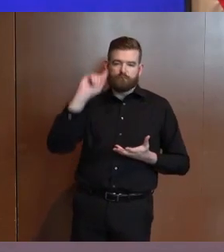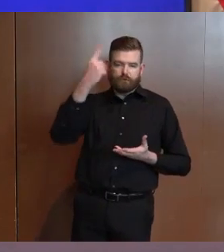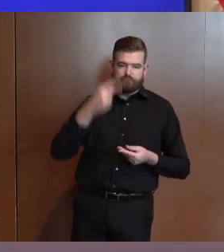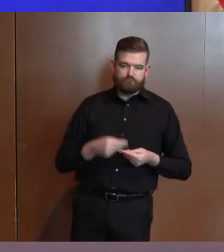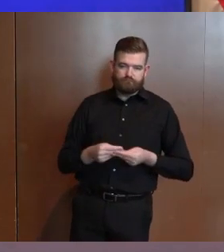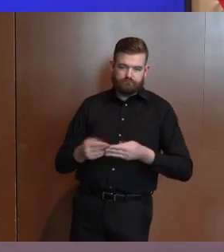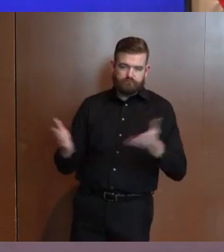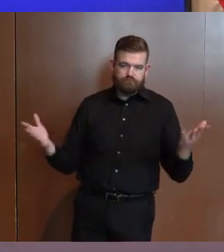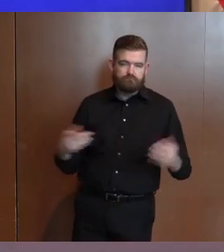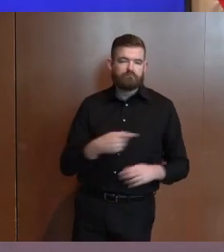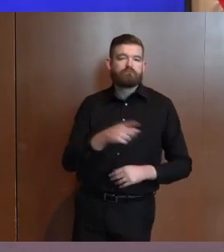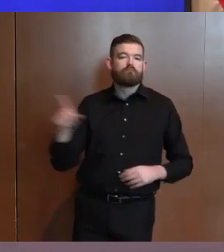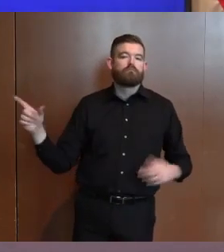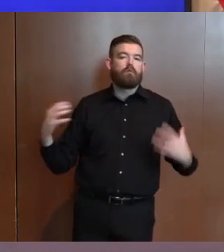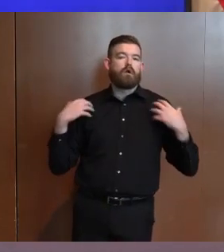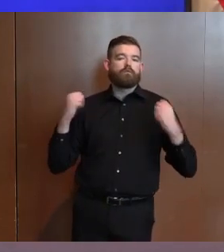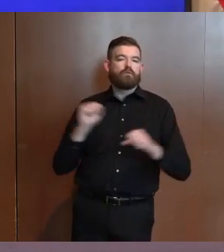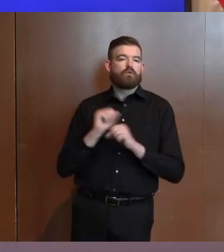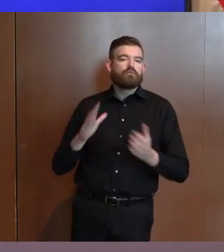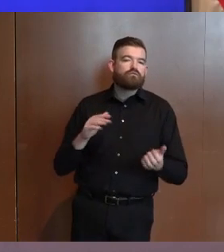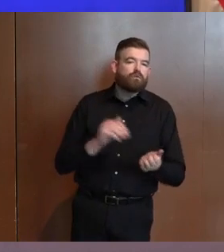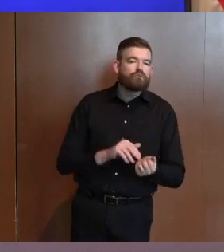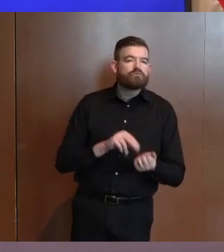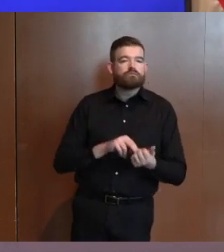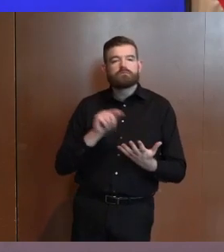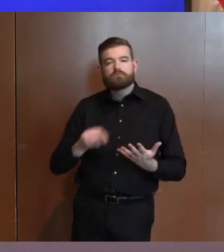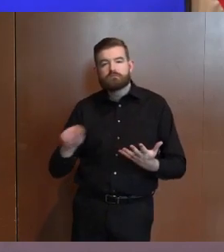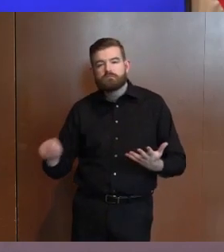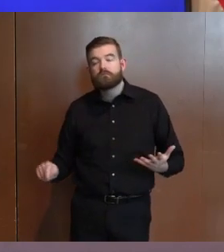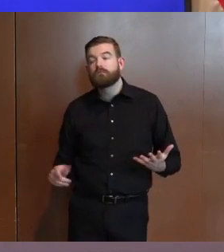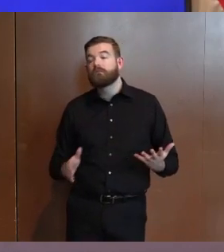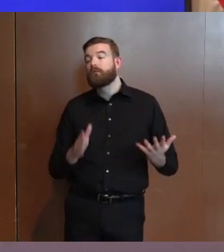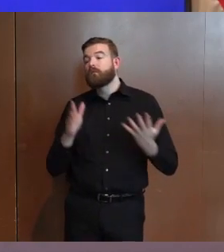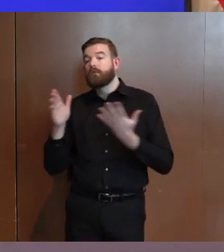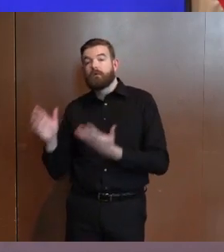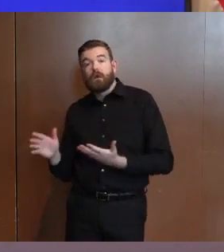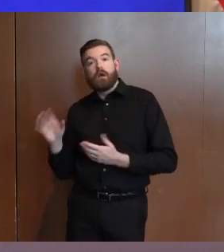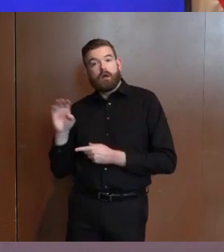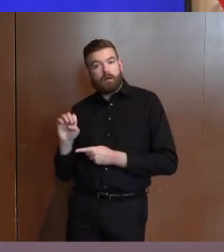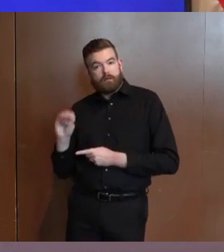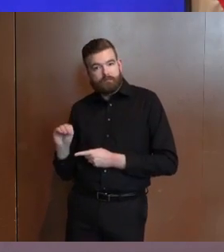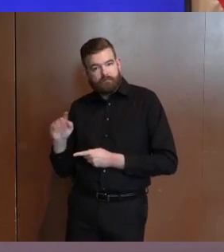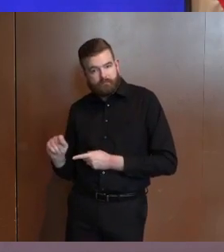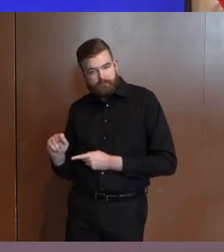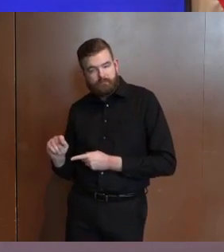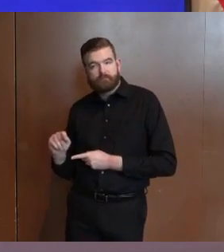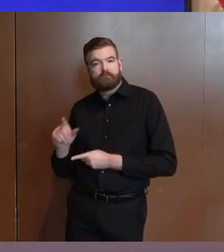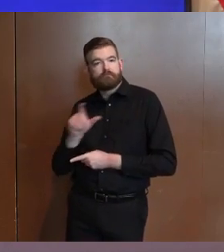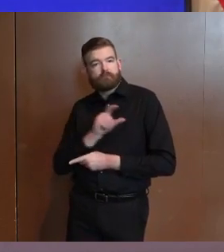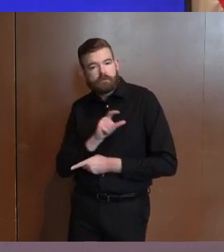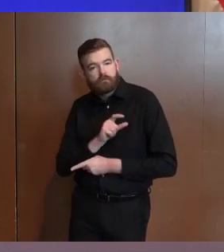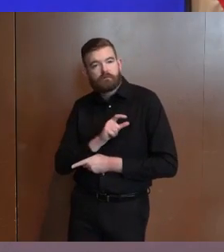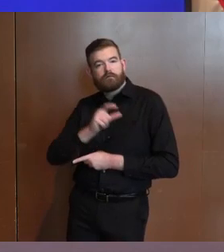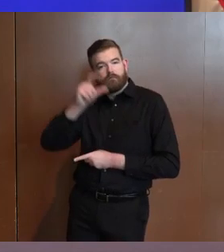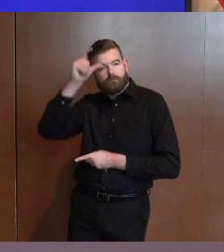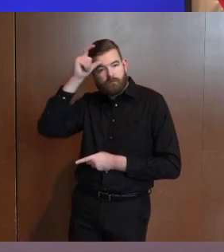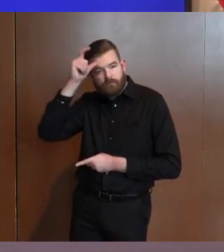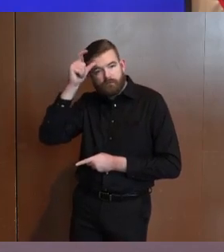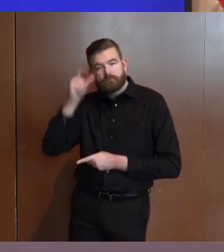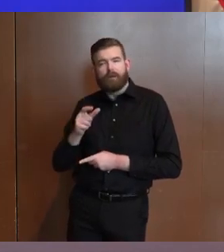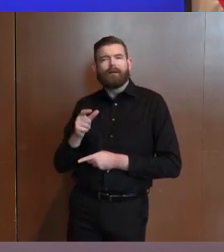followed very closely behind by first responders. And so we've heard the same reality out of NJ Transit folks. I have not spoke